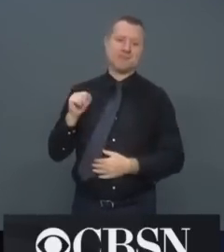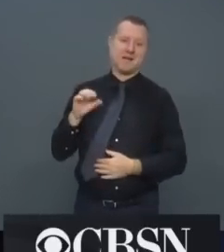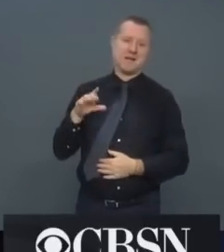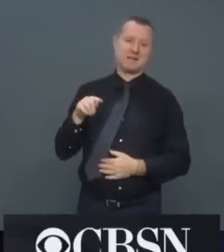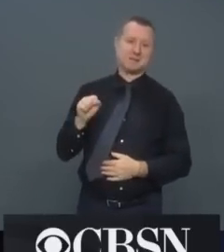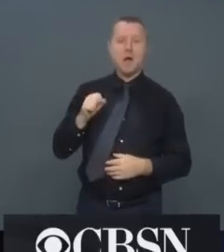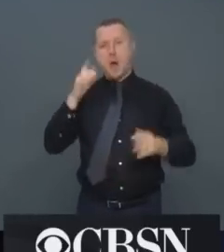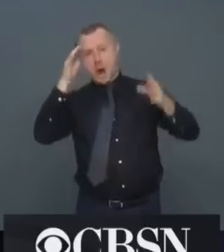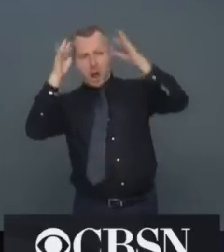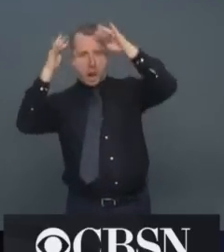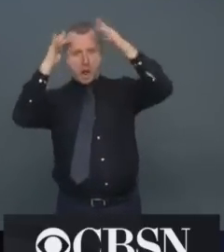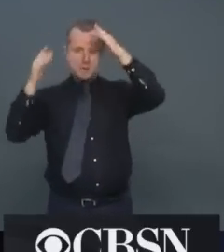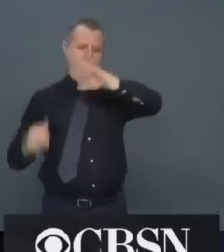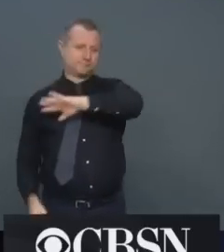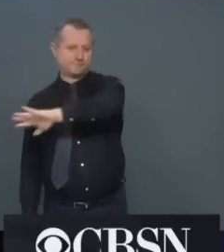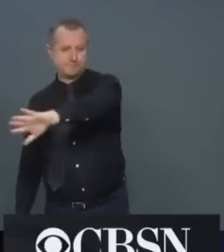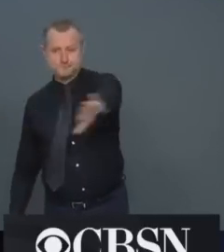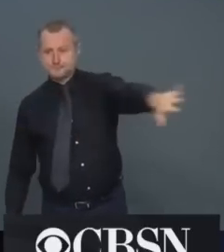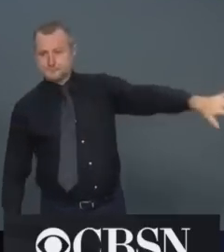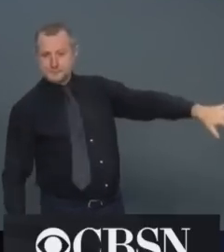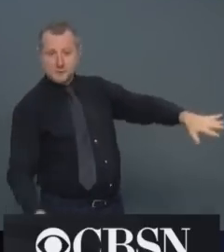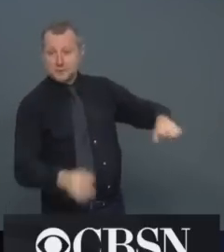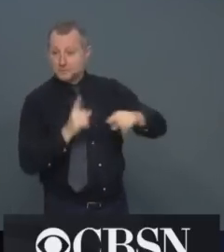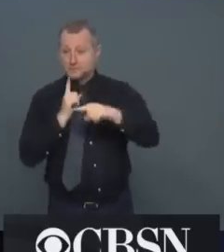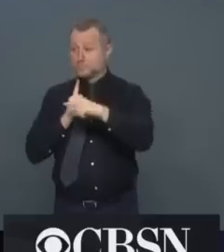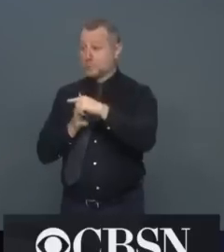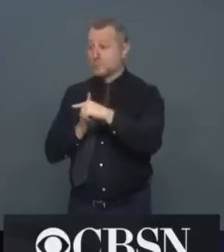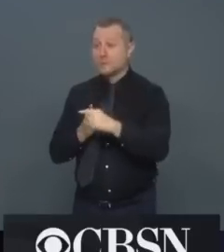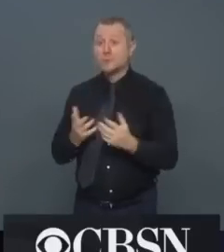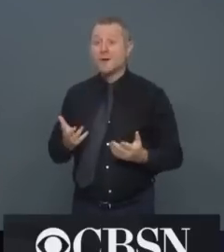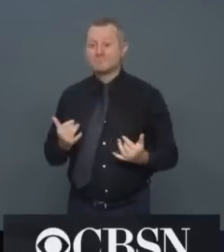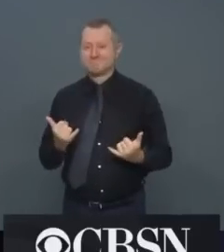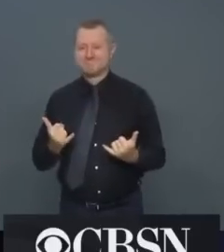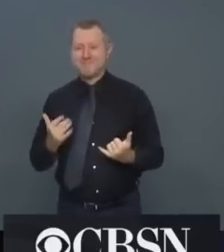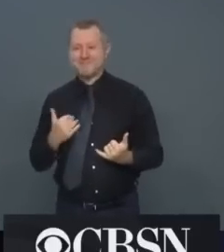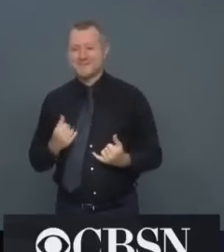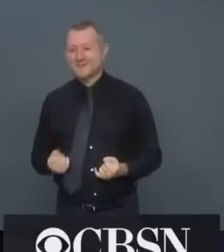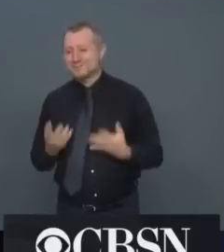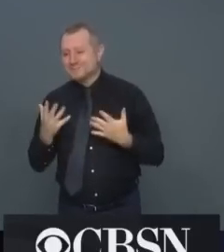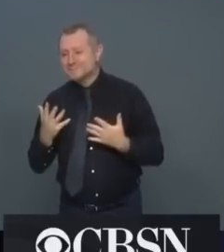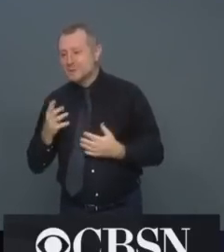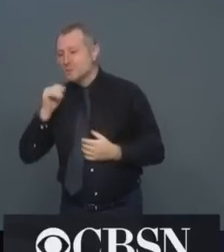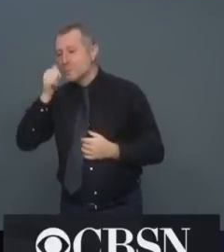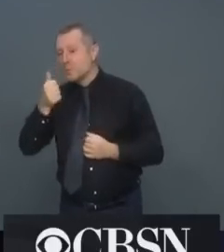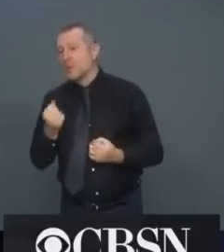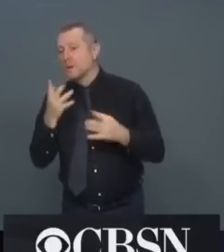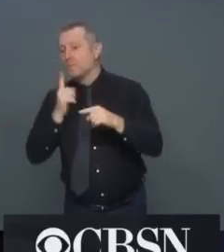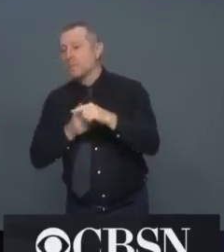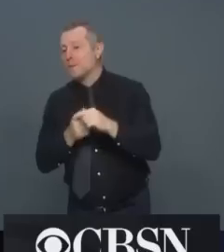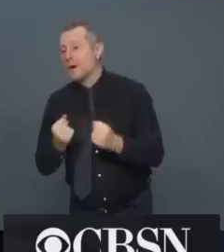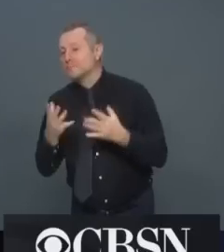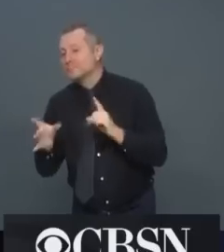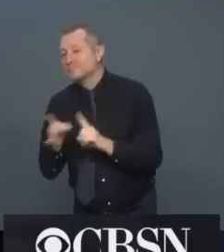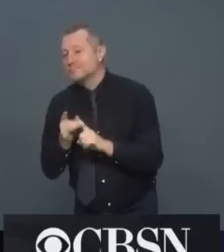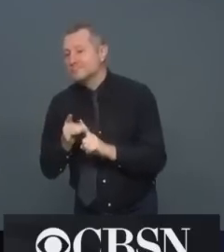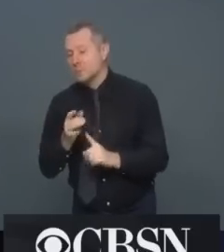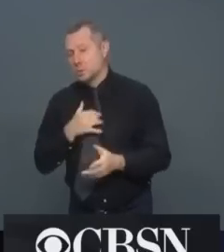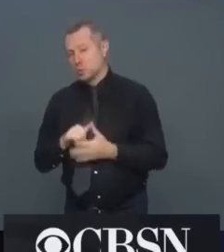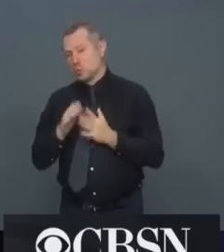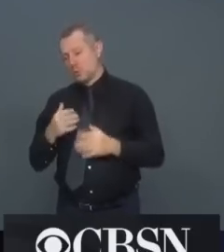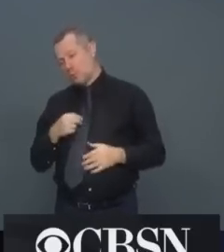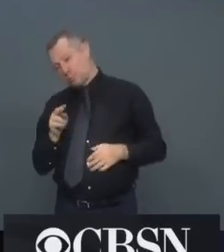were positive today? How many positive tomorrow? And you're going to have facts that you can watch